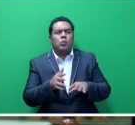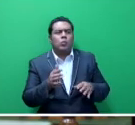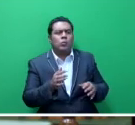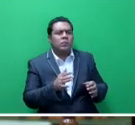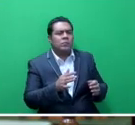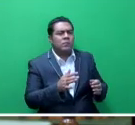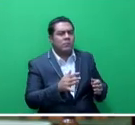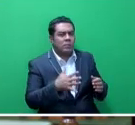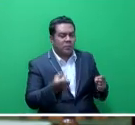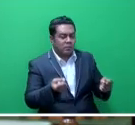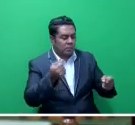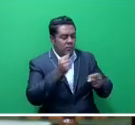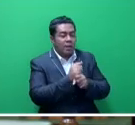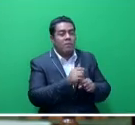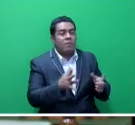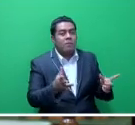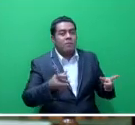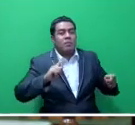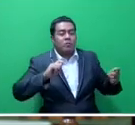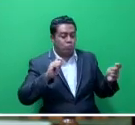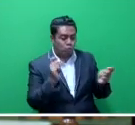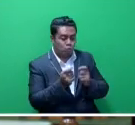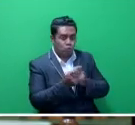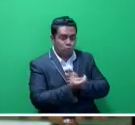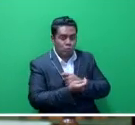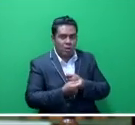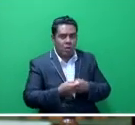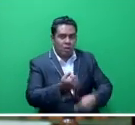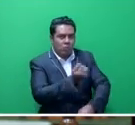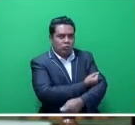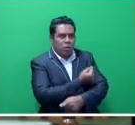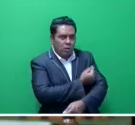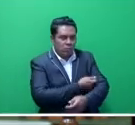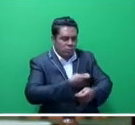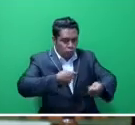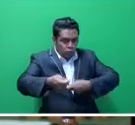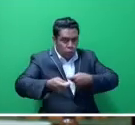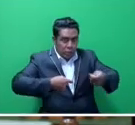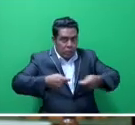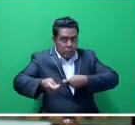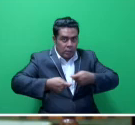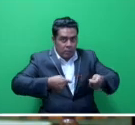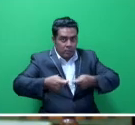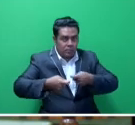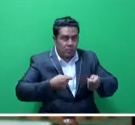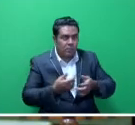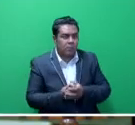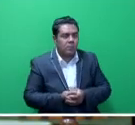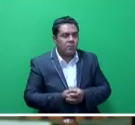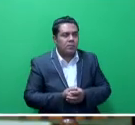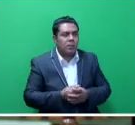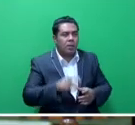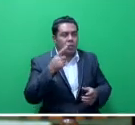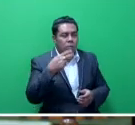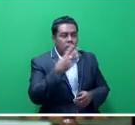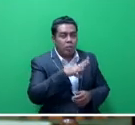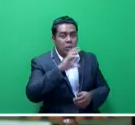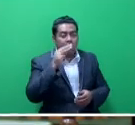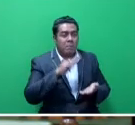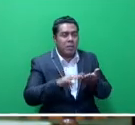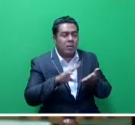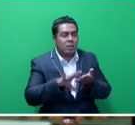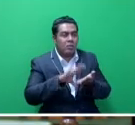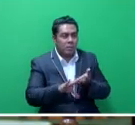transforming illicit drug trade. Over the course of the past 2 years, this operation has uncovered over $200 million in various